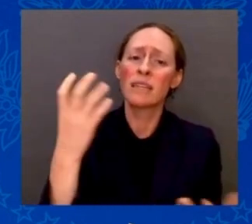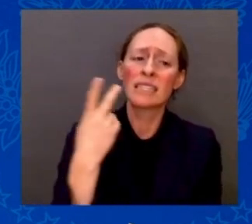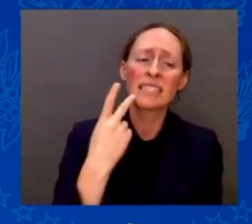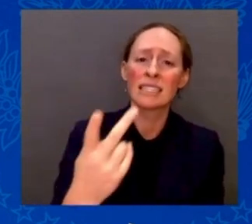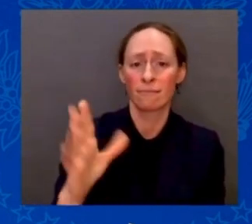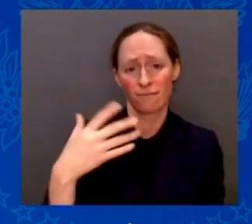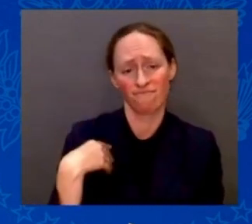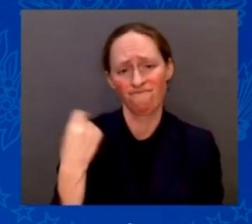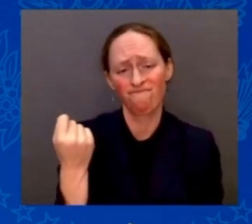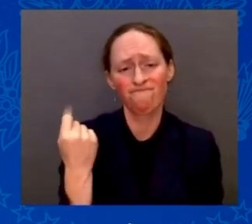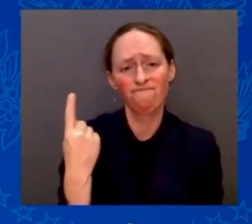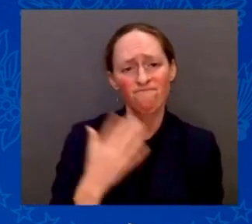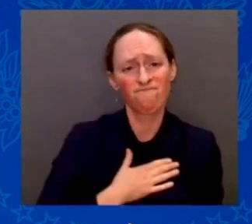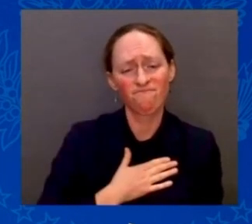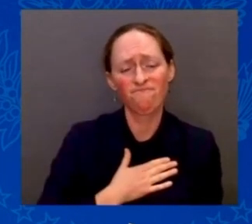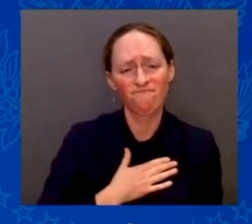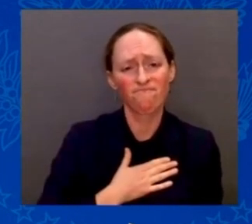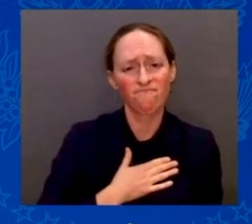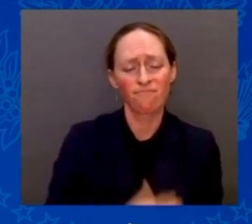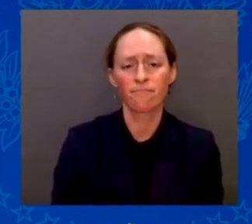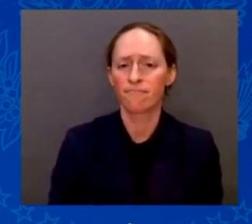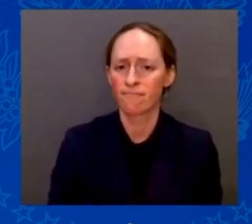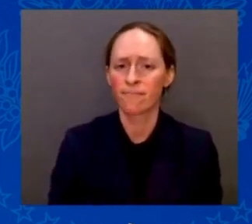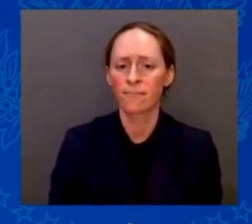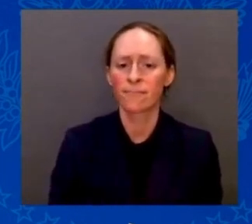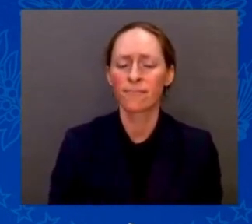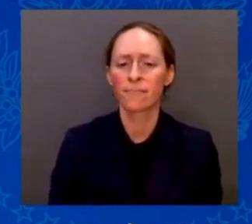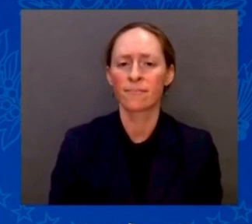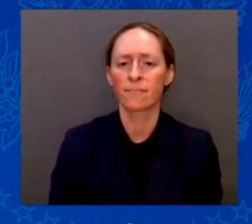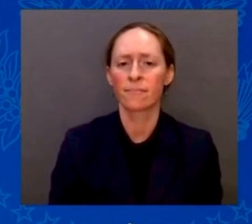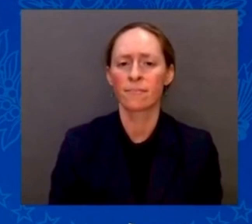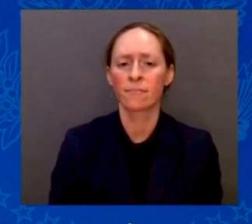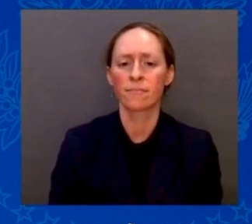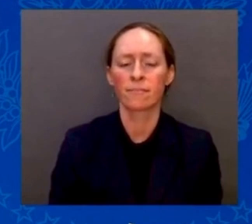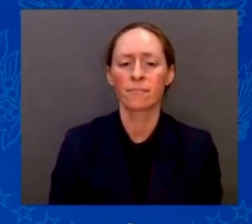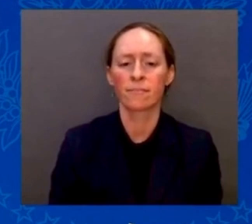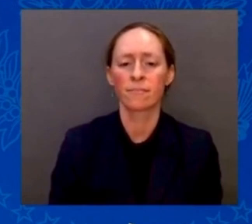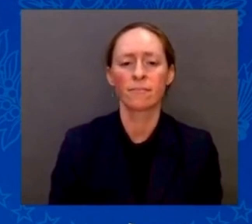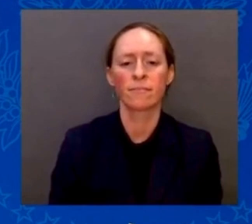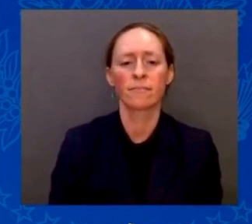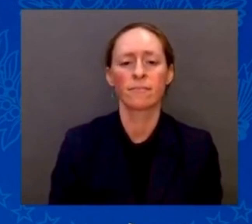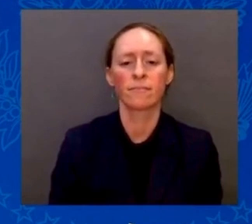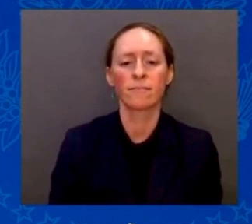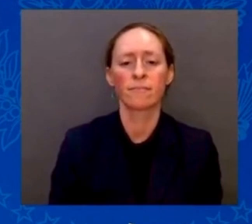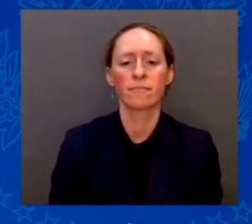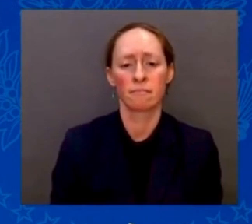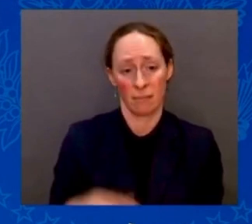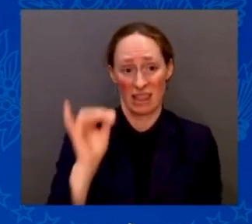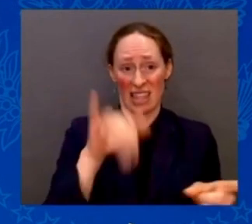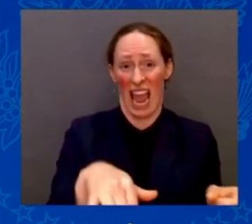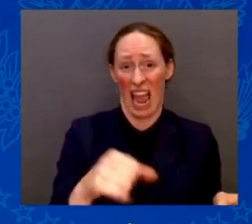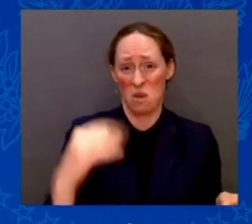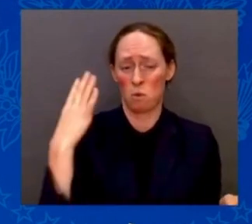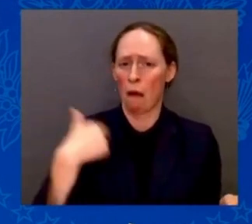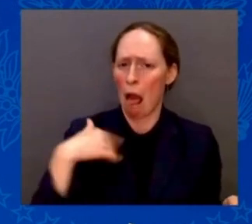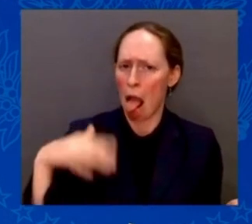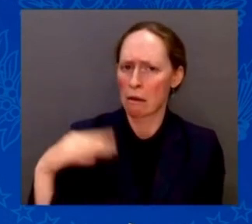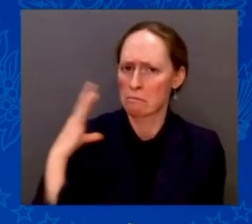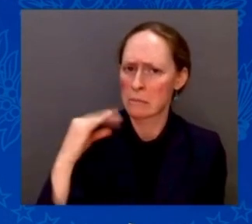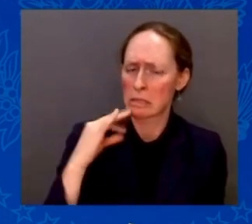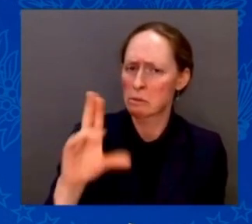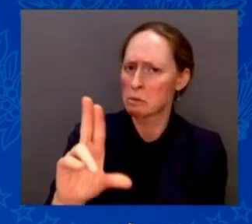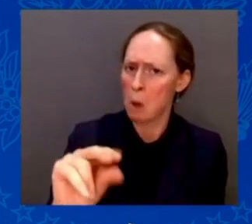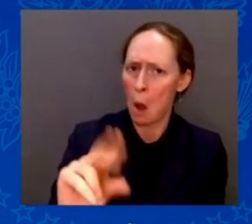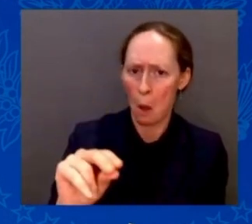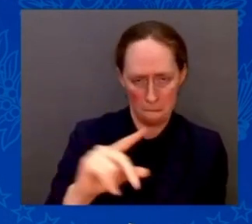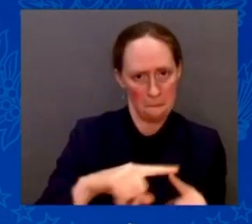I didn't know anything like that, but lightning struck my house. We had to be out of that house for about 7 months while it was repaired because so much damage was done to the